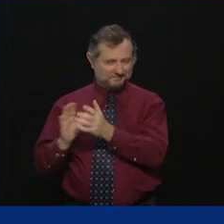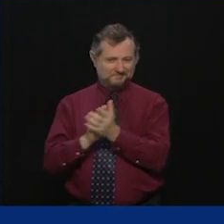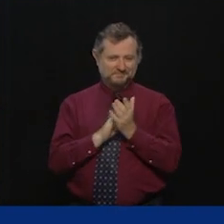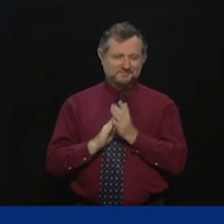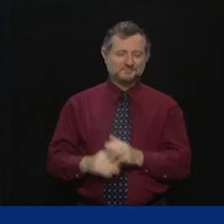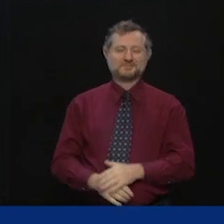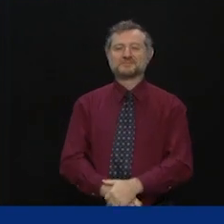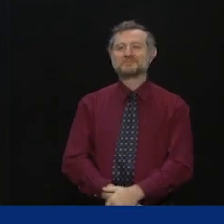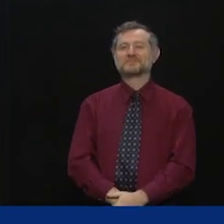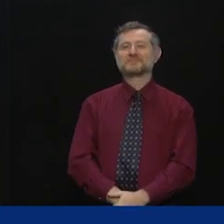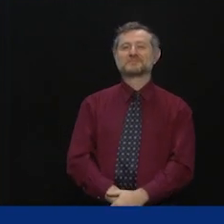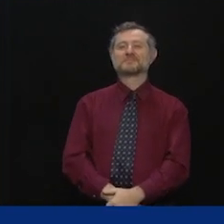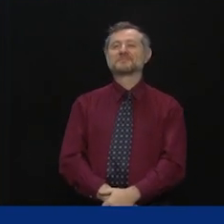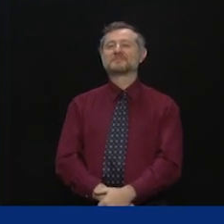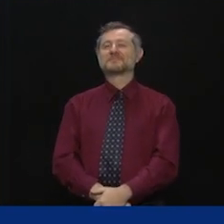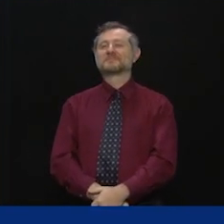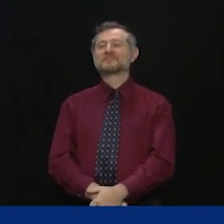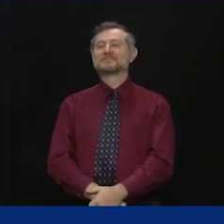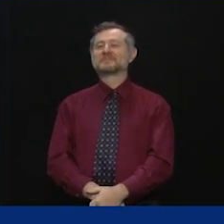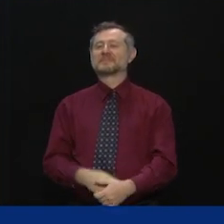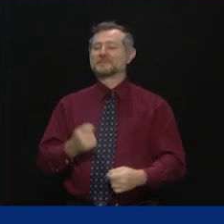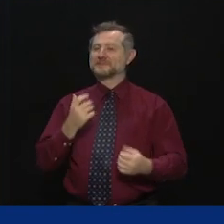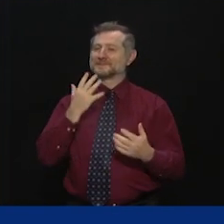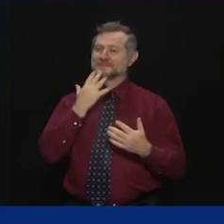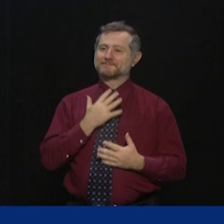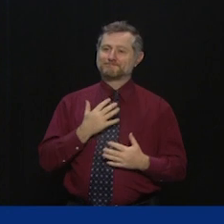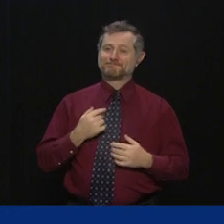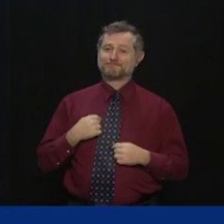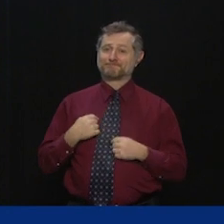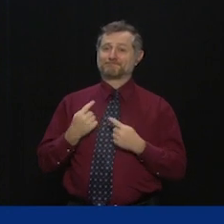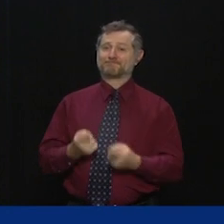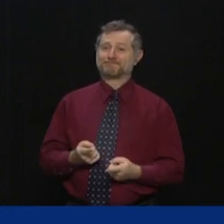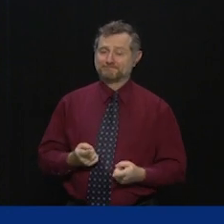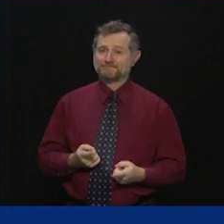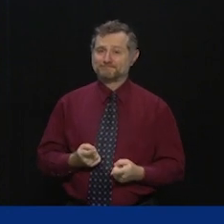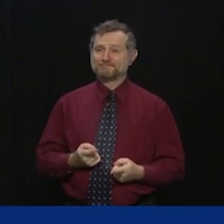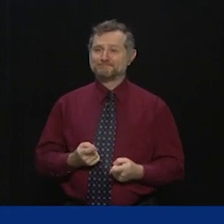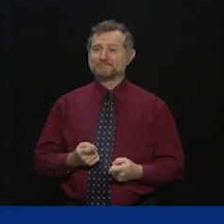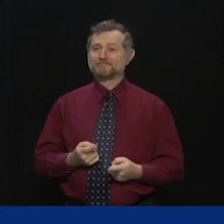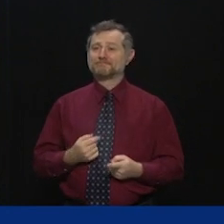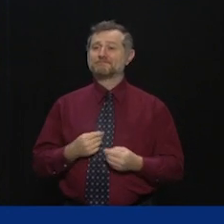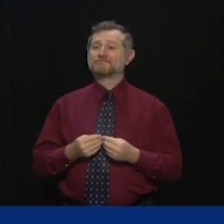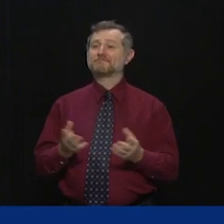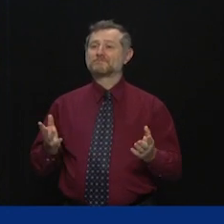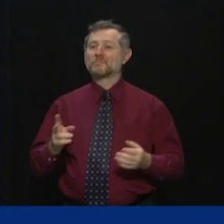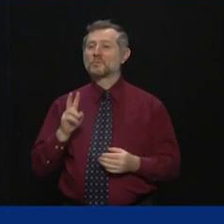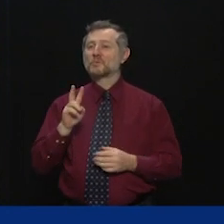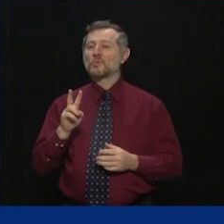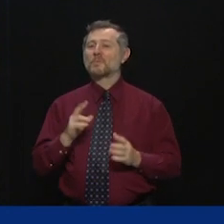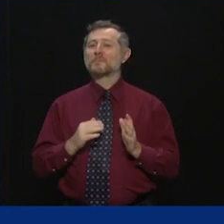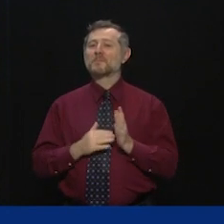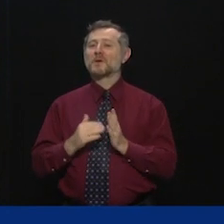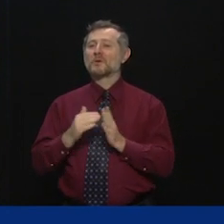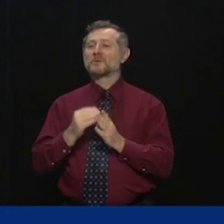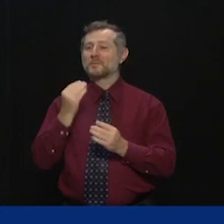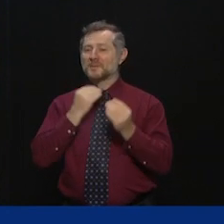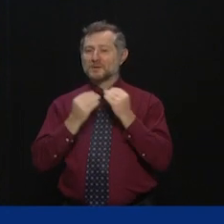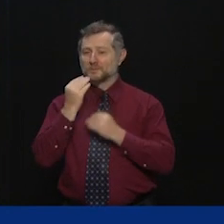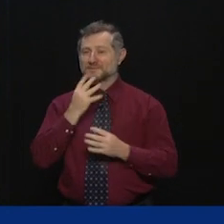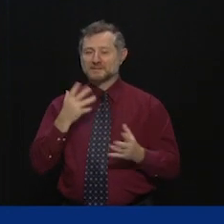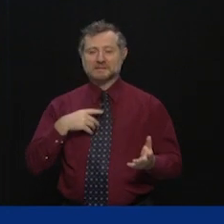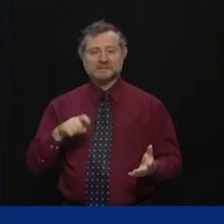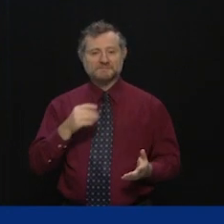It makes us sad that in this last year, we have fed more than 2 million meals to people who needed food. That means that we're